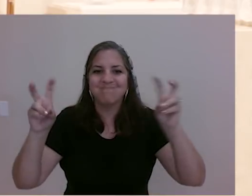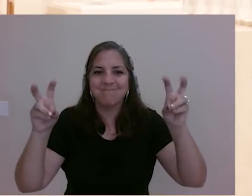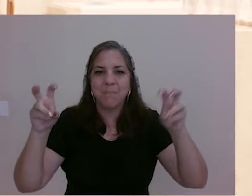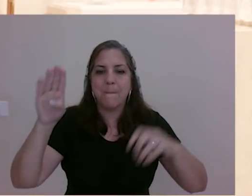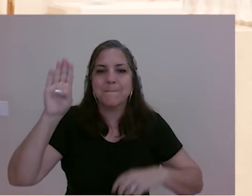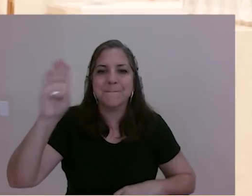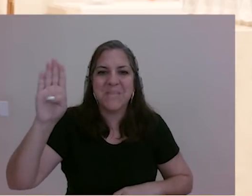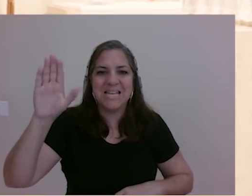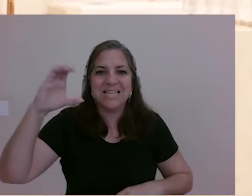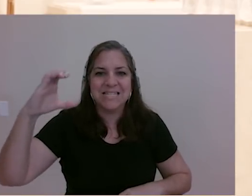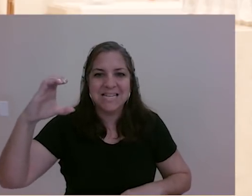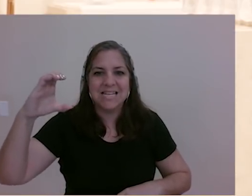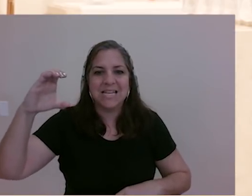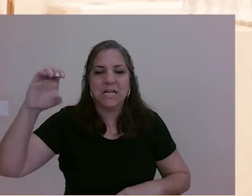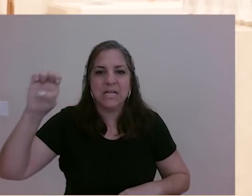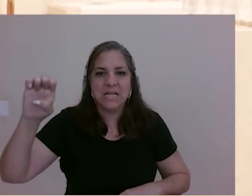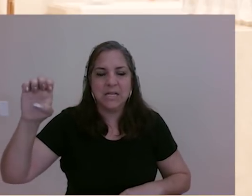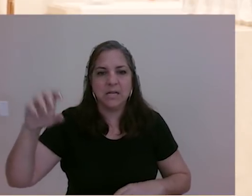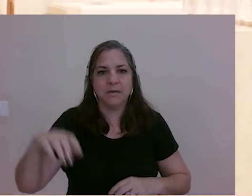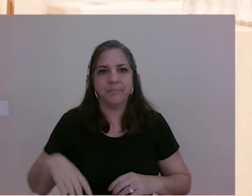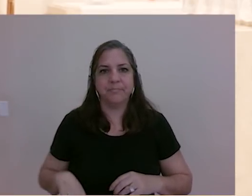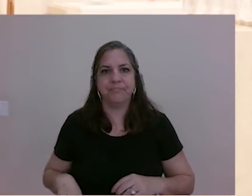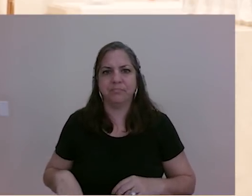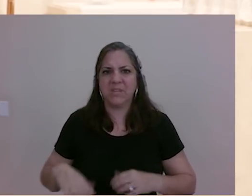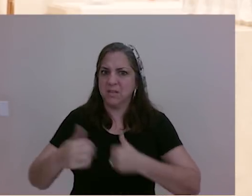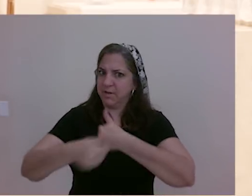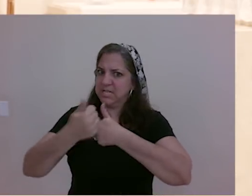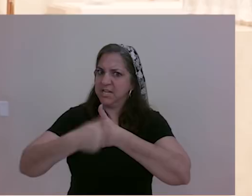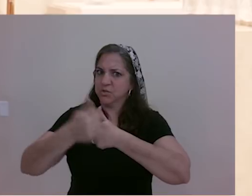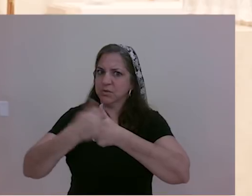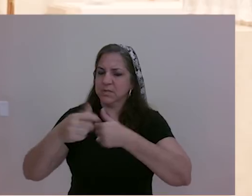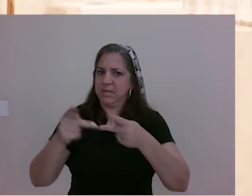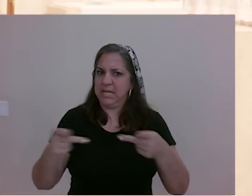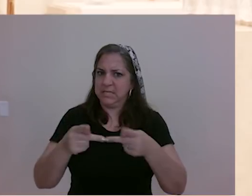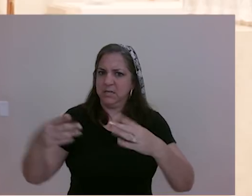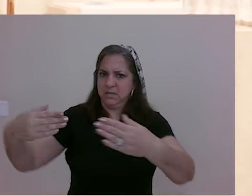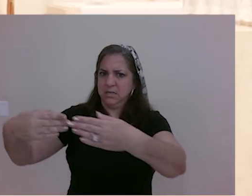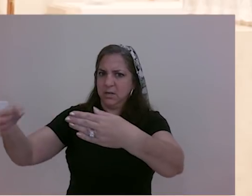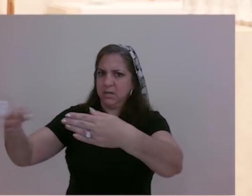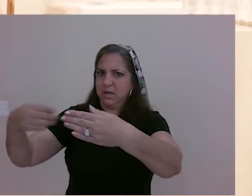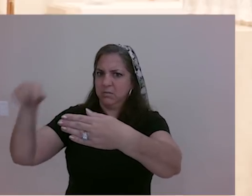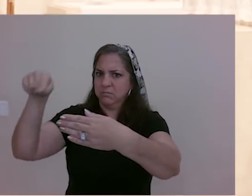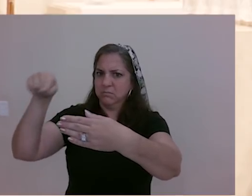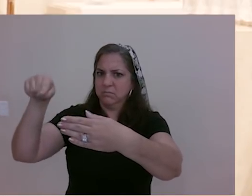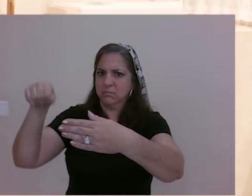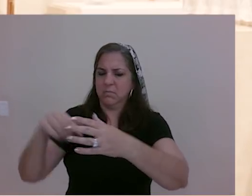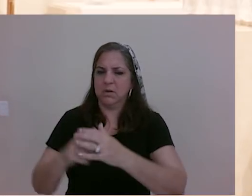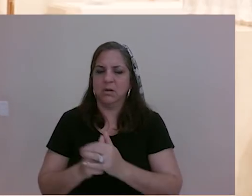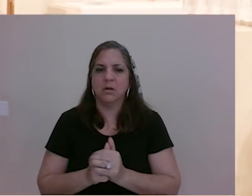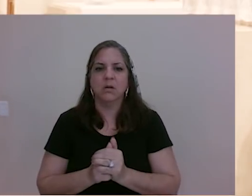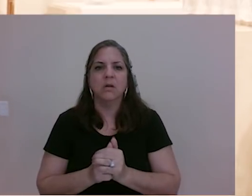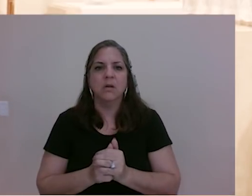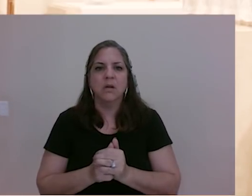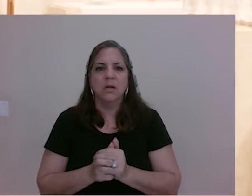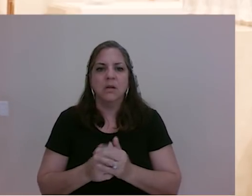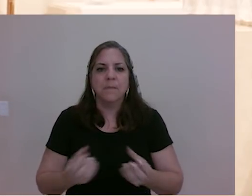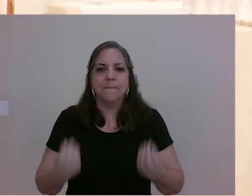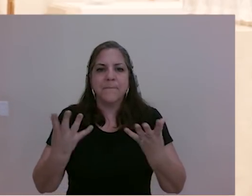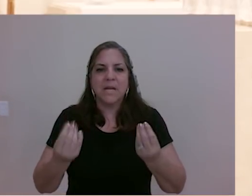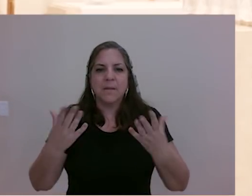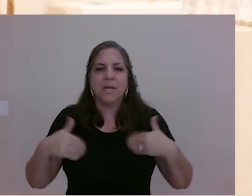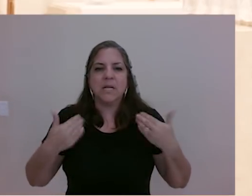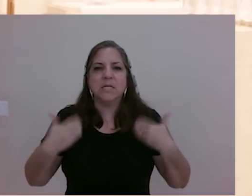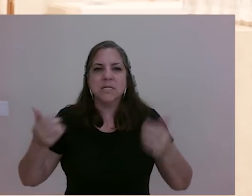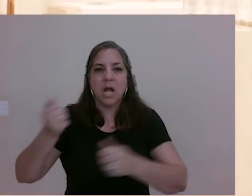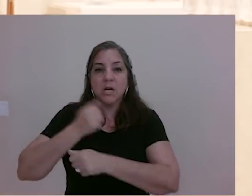ECP. And if you work at the ECP, it can be very dangerous. I'd go out there to visit a lot of these young